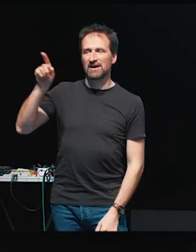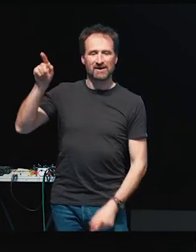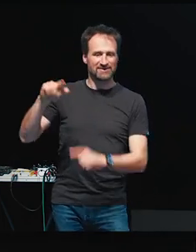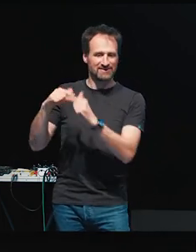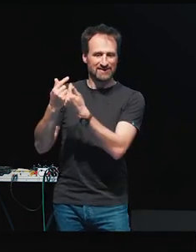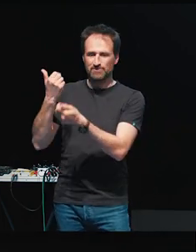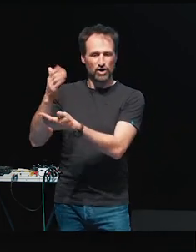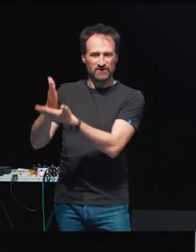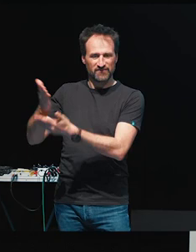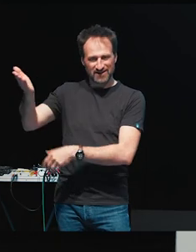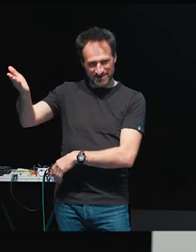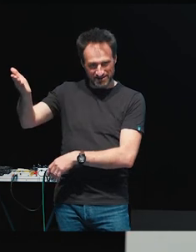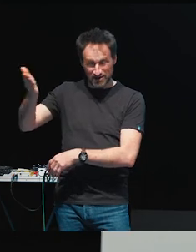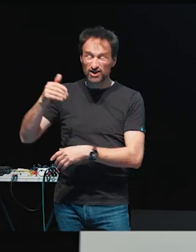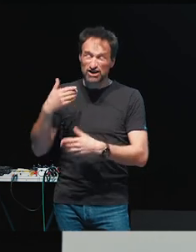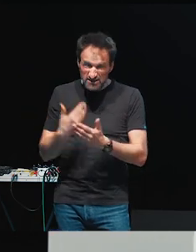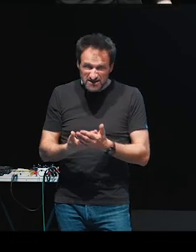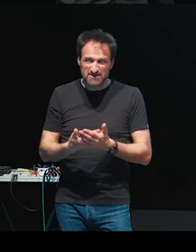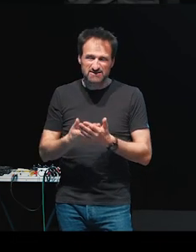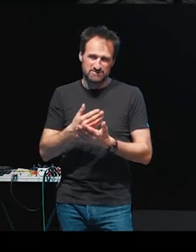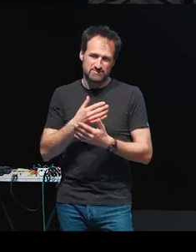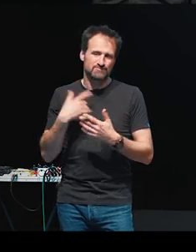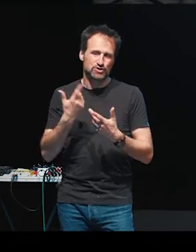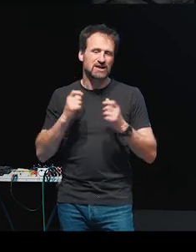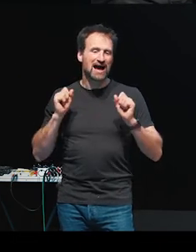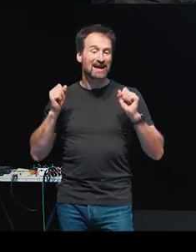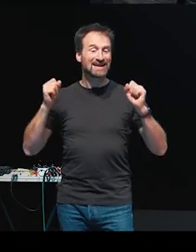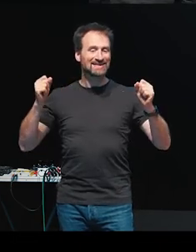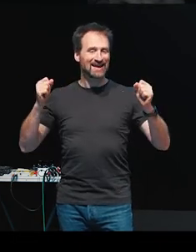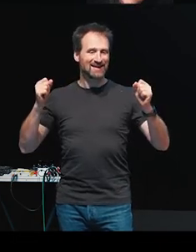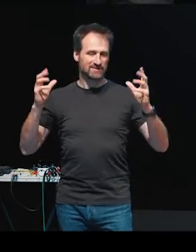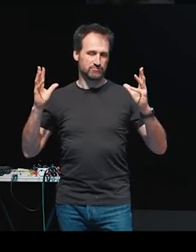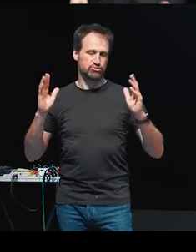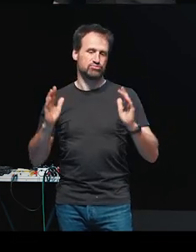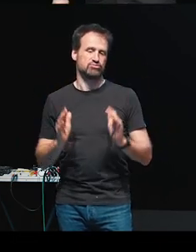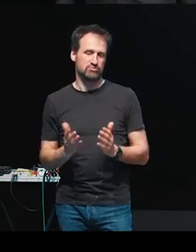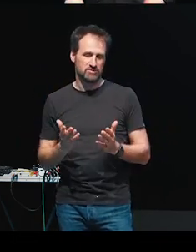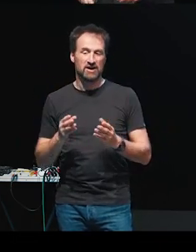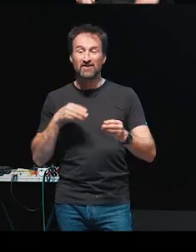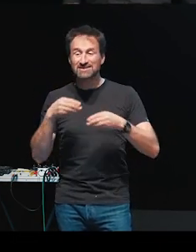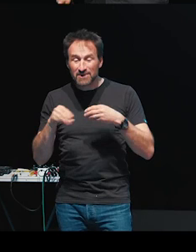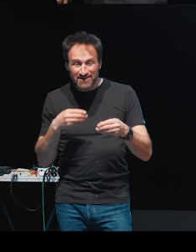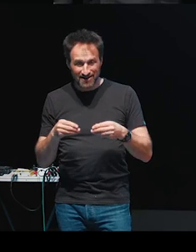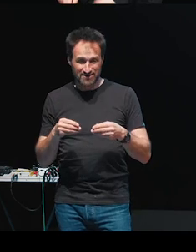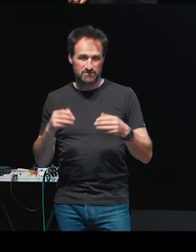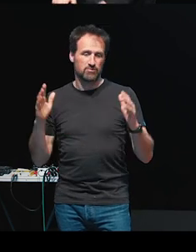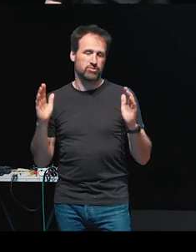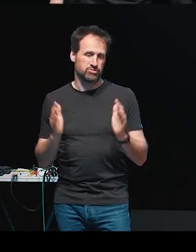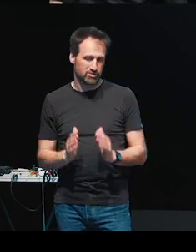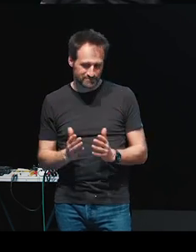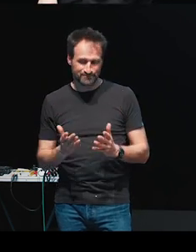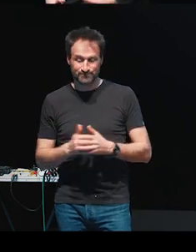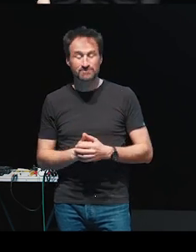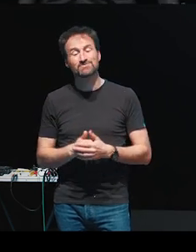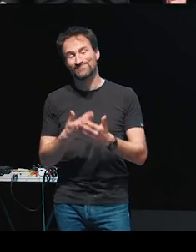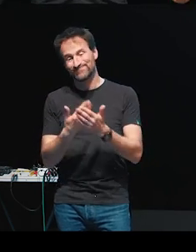teams. And this takes out a lot of agility. A lot of agility, flexibility, and so on. And in addition to